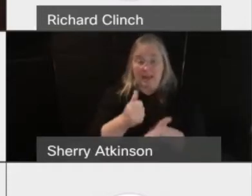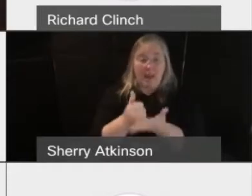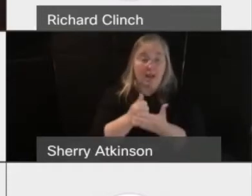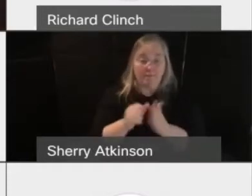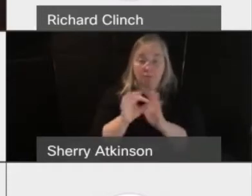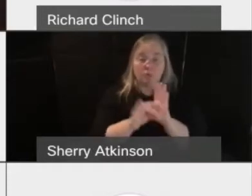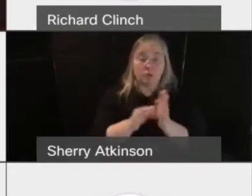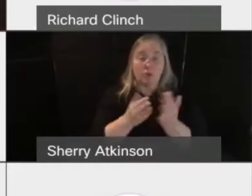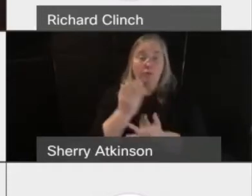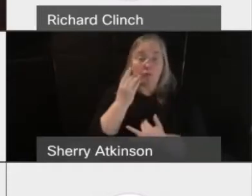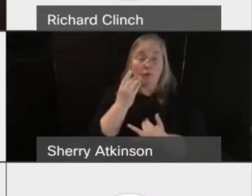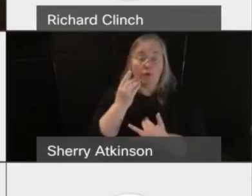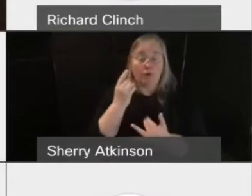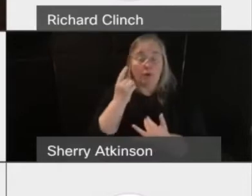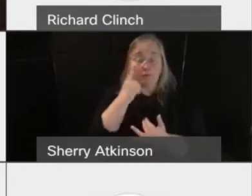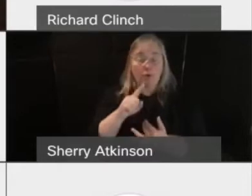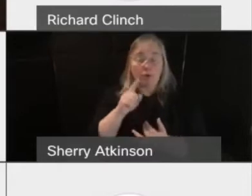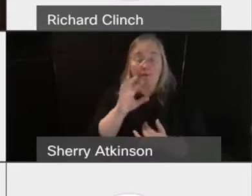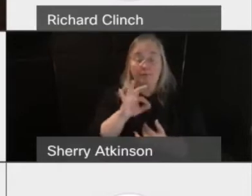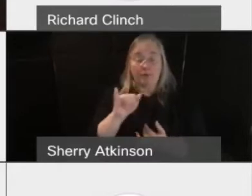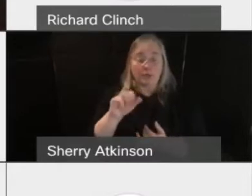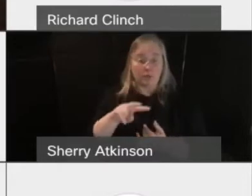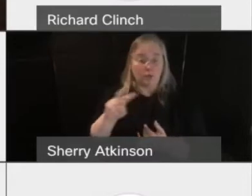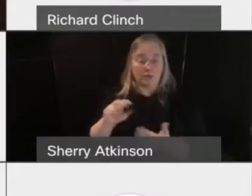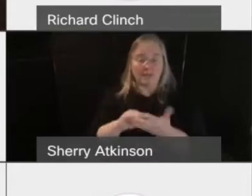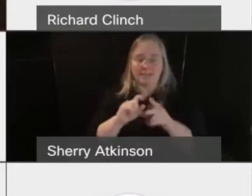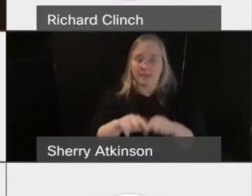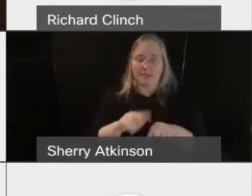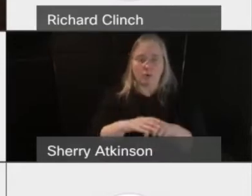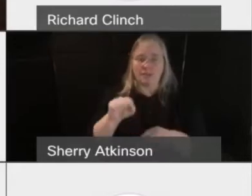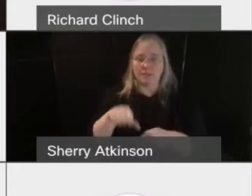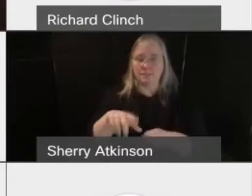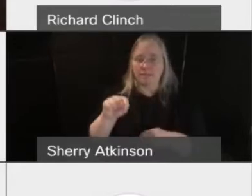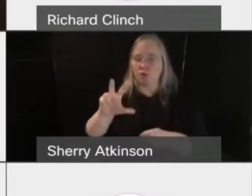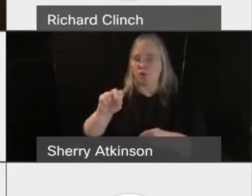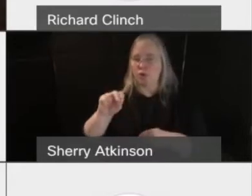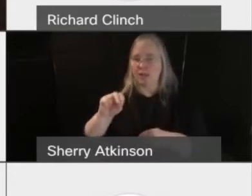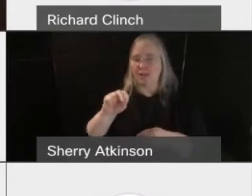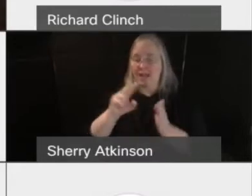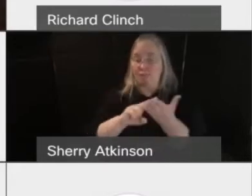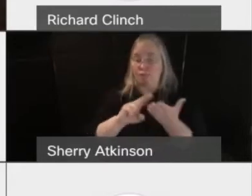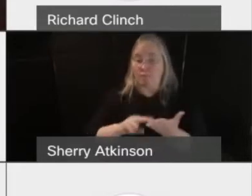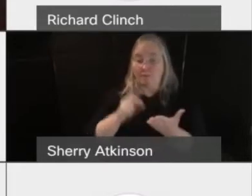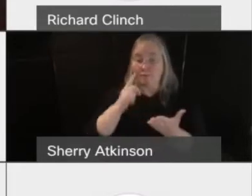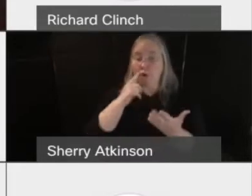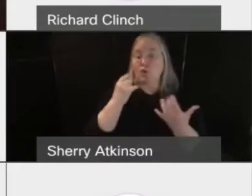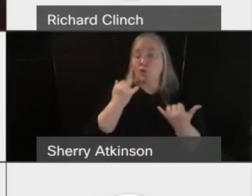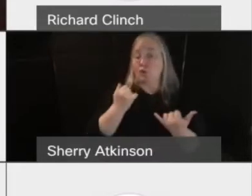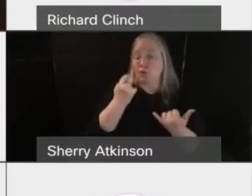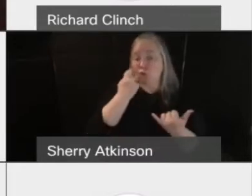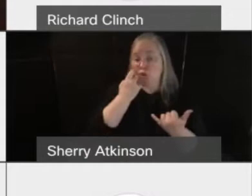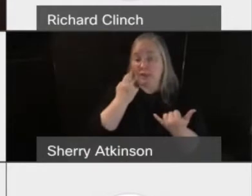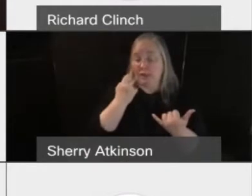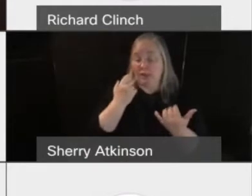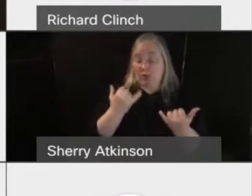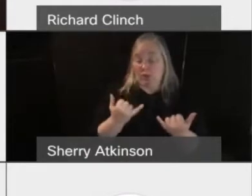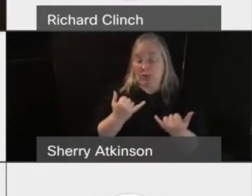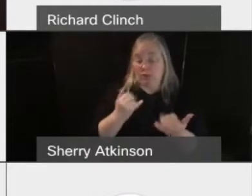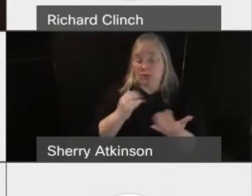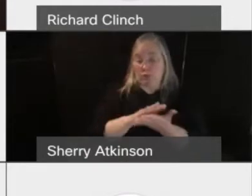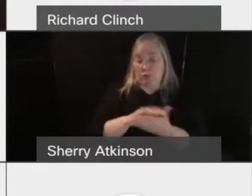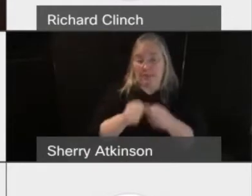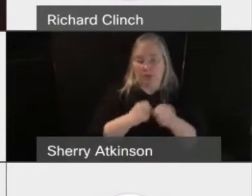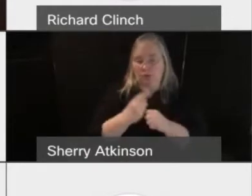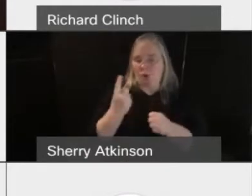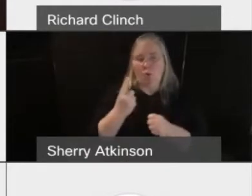year 22 is based on the September 30th enrollment of the current school year. So there's always that lag.